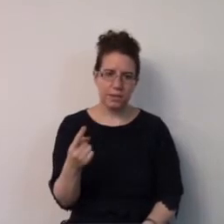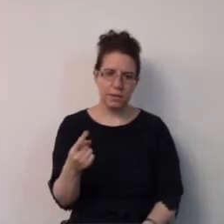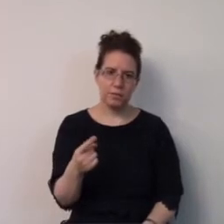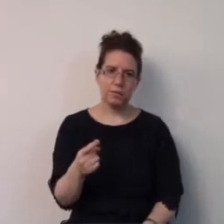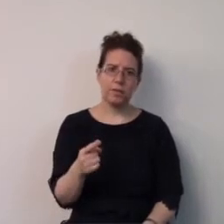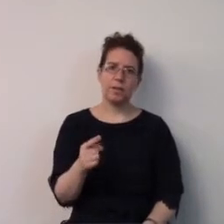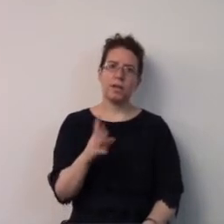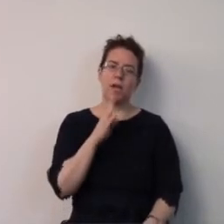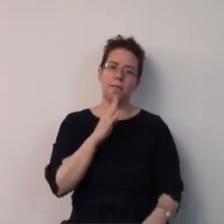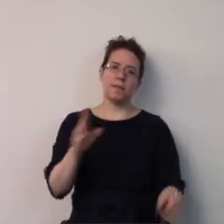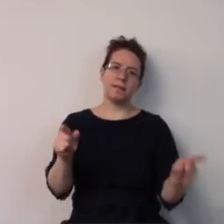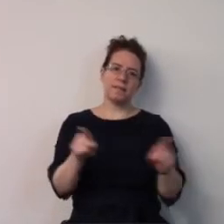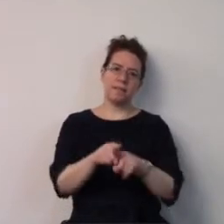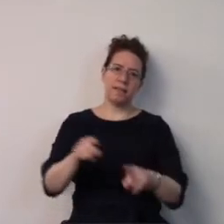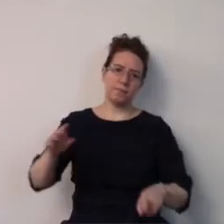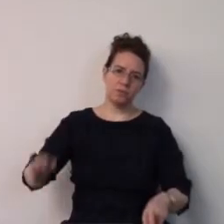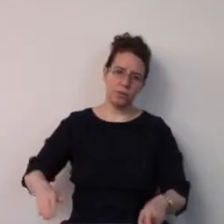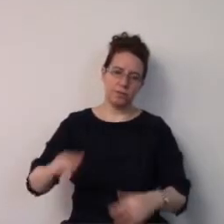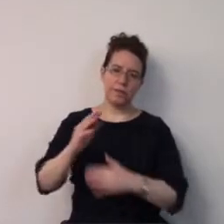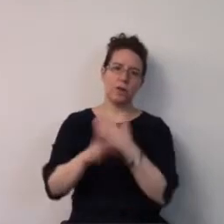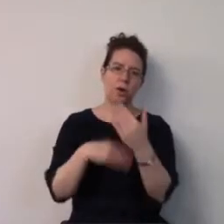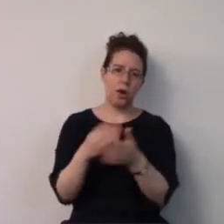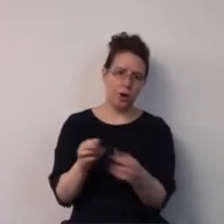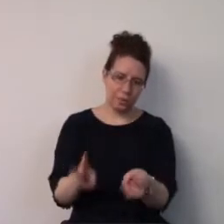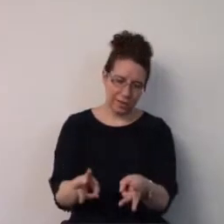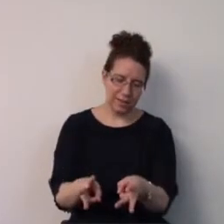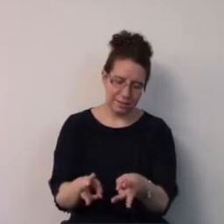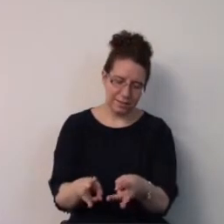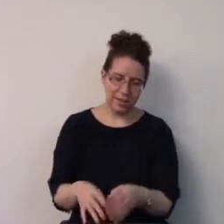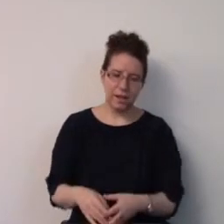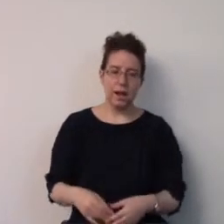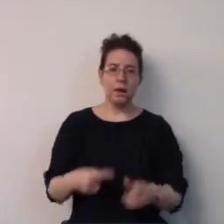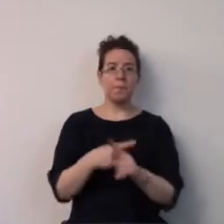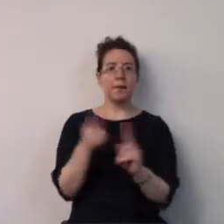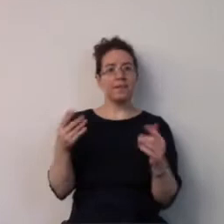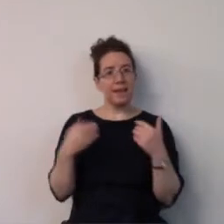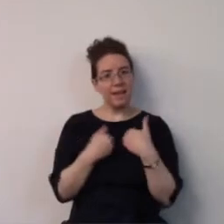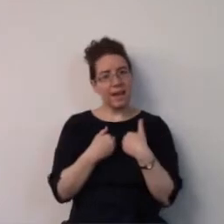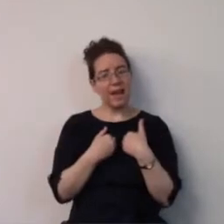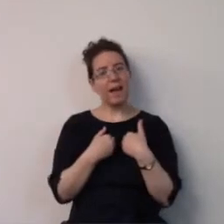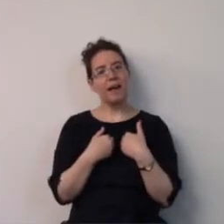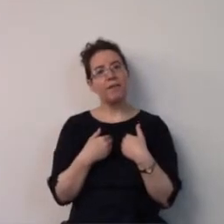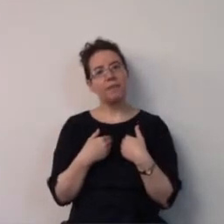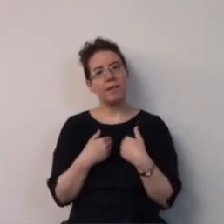loving, forgiving, is greatest in the kingdom of heaven. Okay.